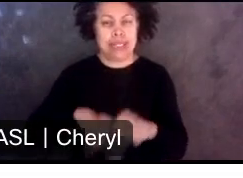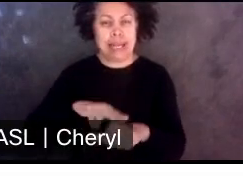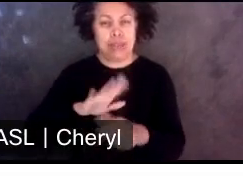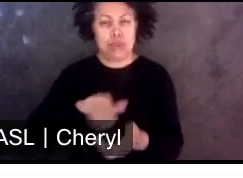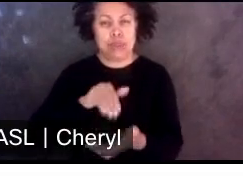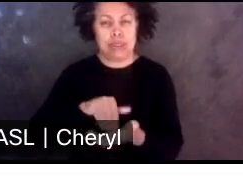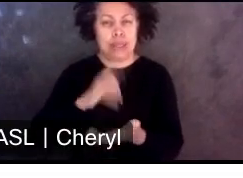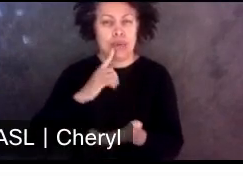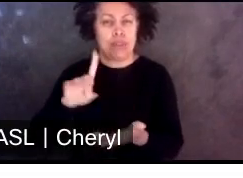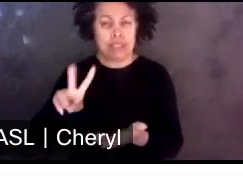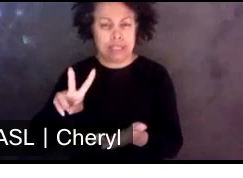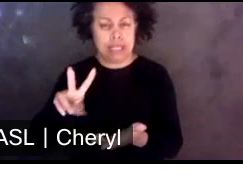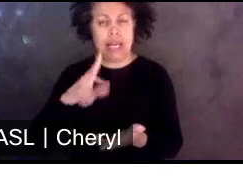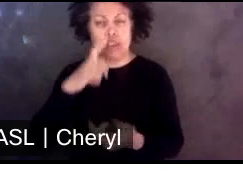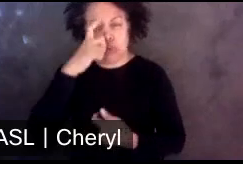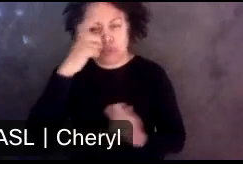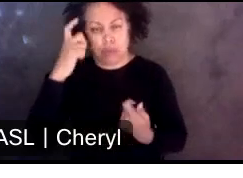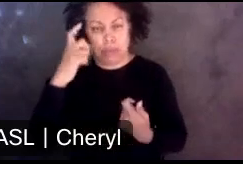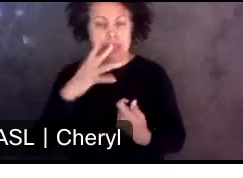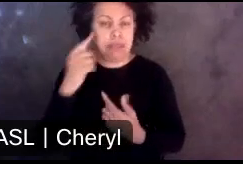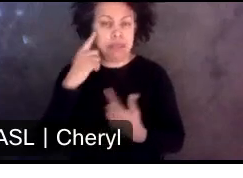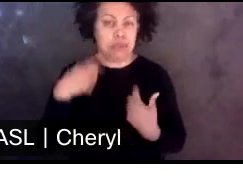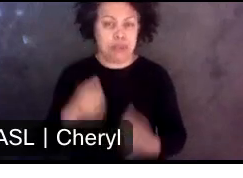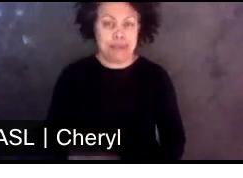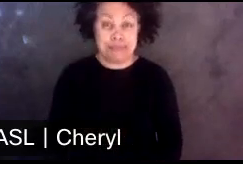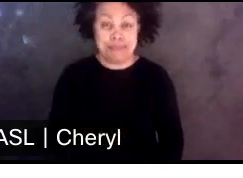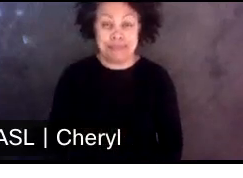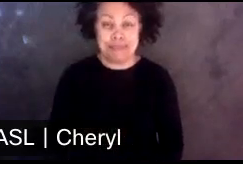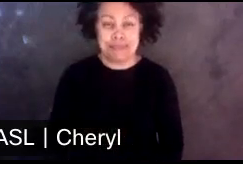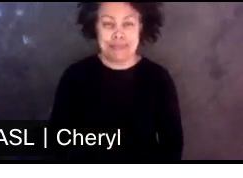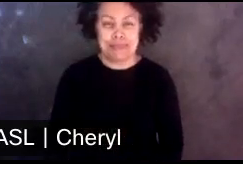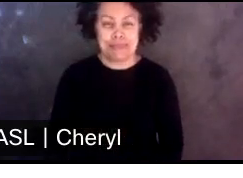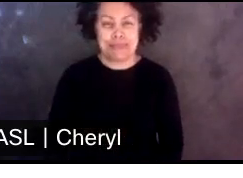on Domestic Violence, Trauma, and Mental Health.